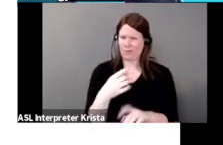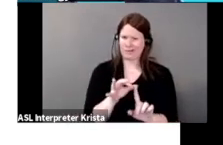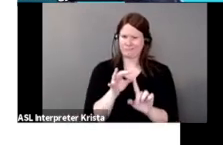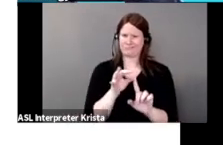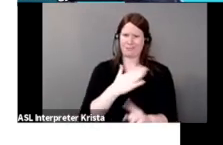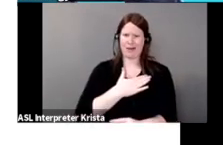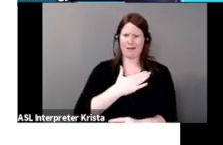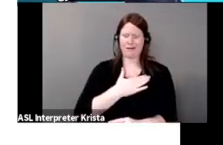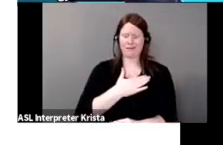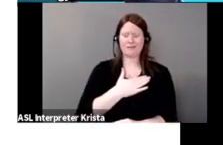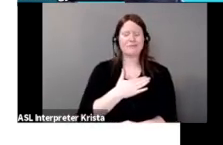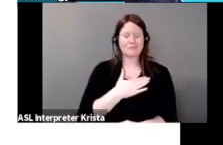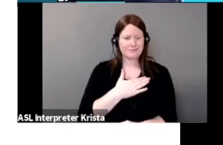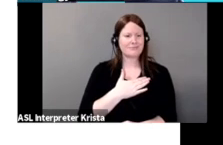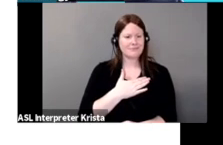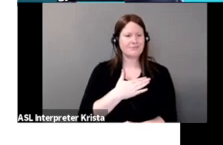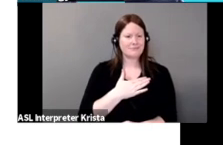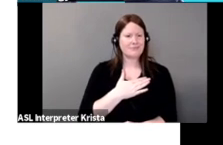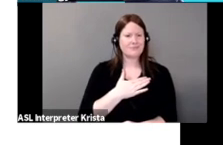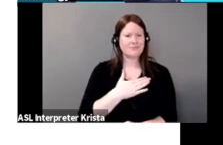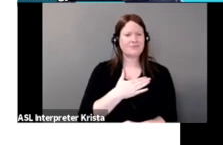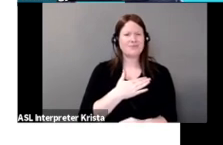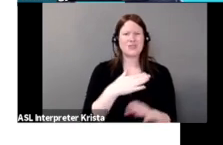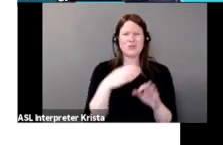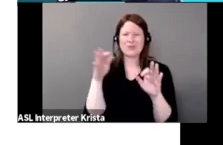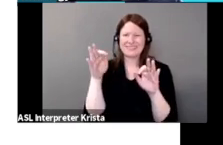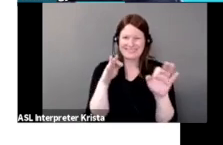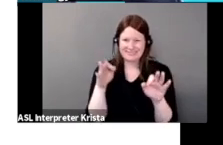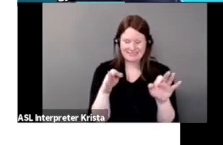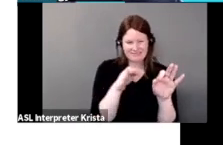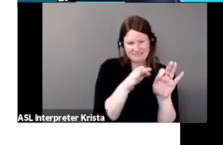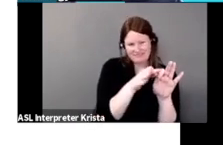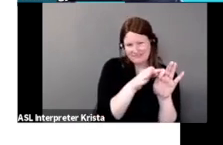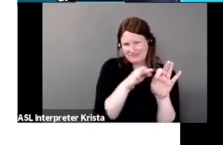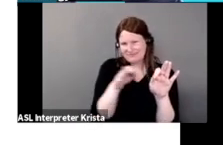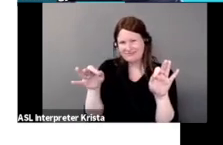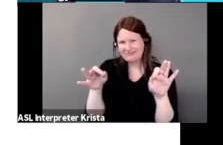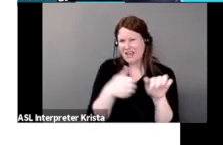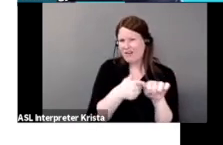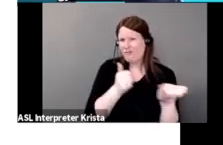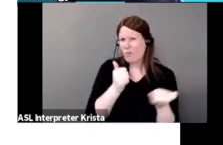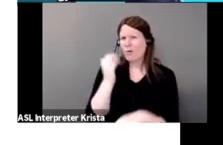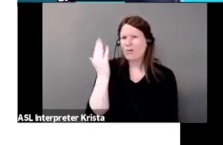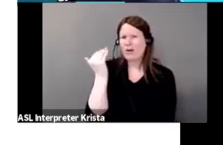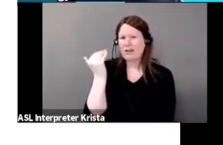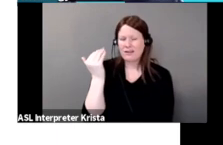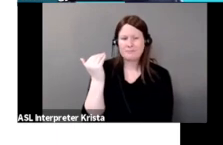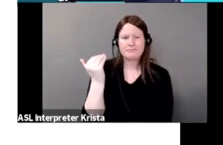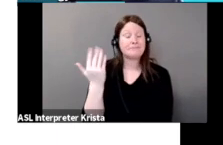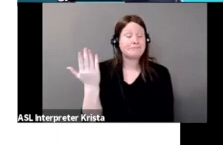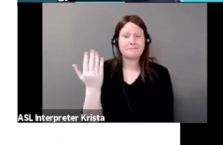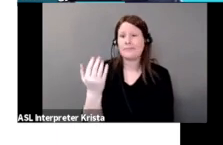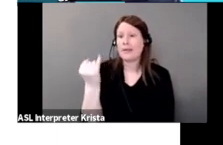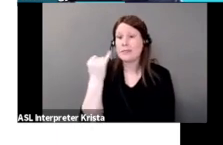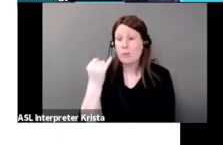And you want to stay away from descriptive phrases as well, because if it turns out that your scissors are